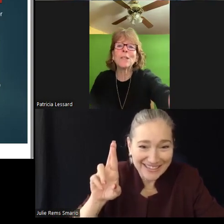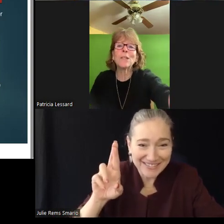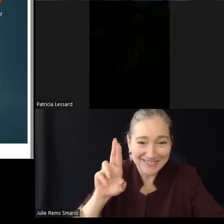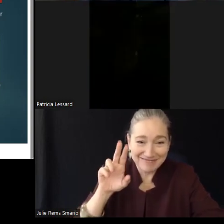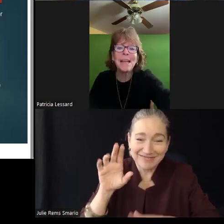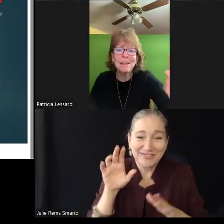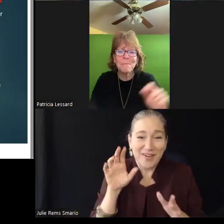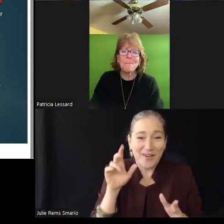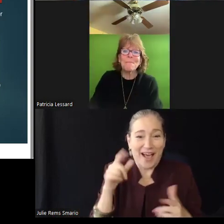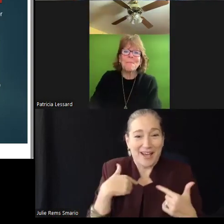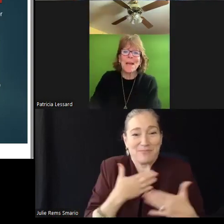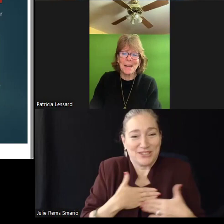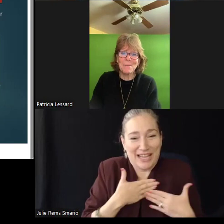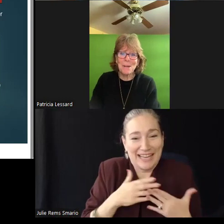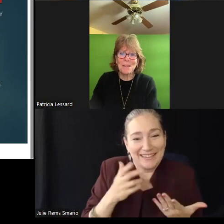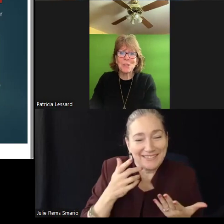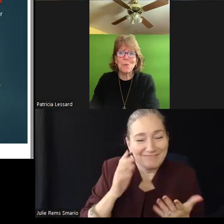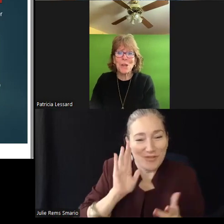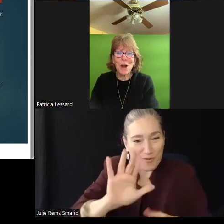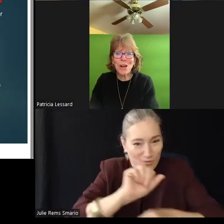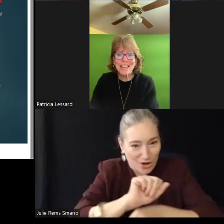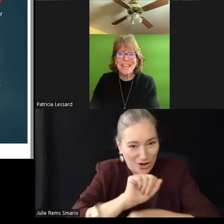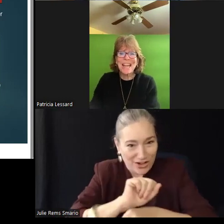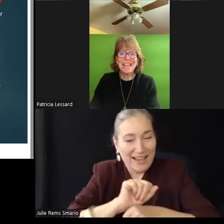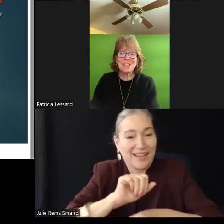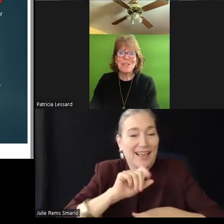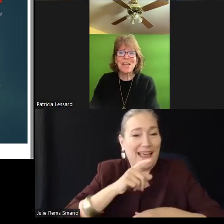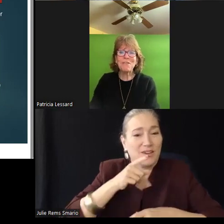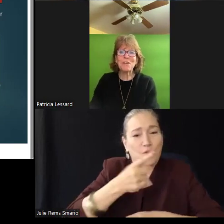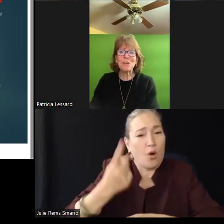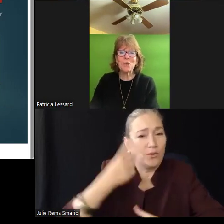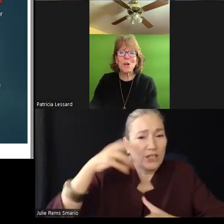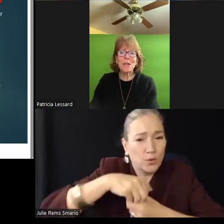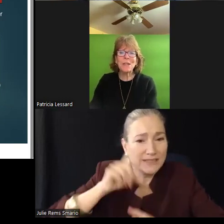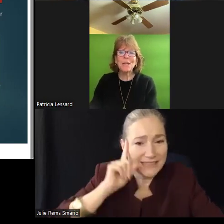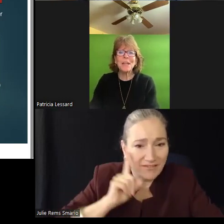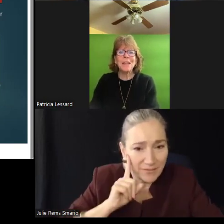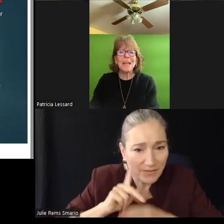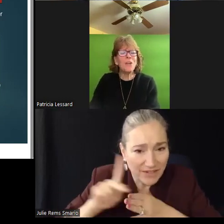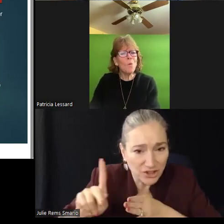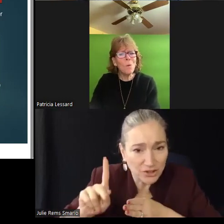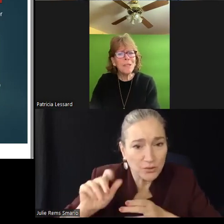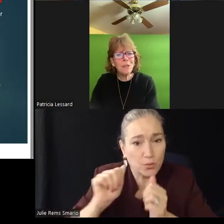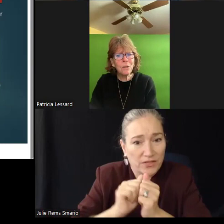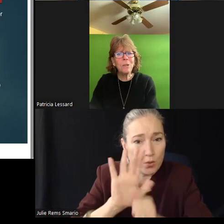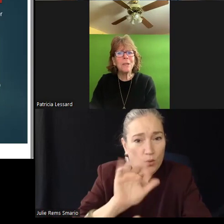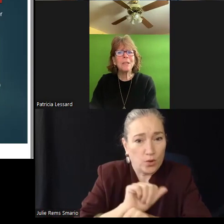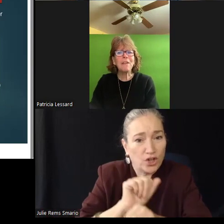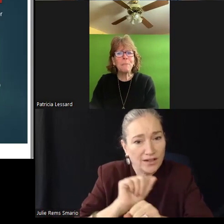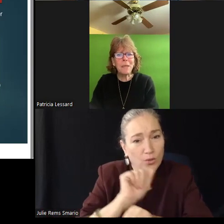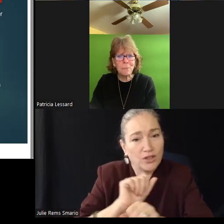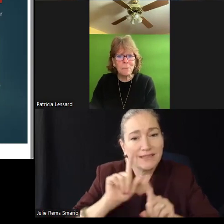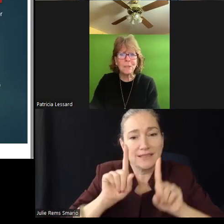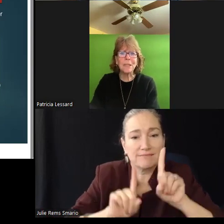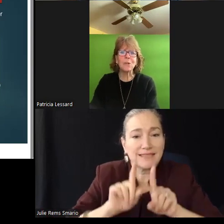co-conspirators, I should say. That's what we are. And so thank you for your work. And you always include